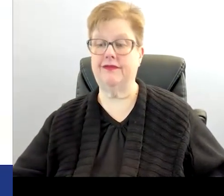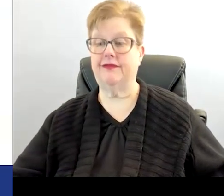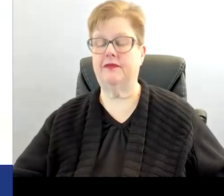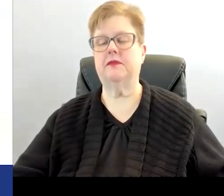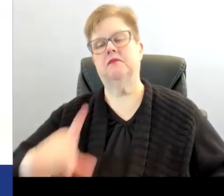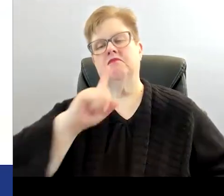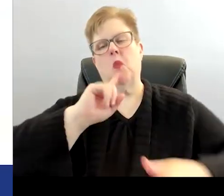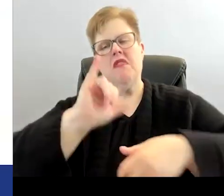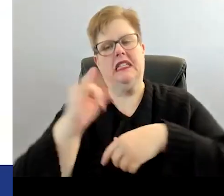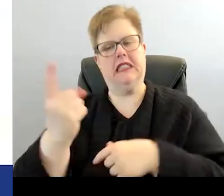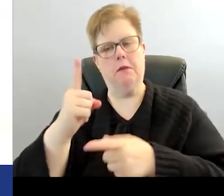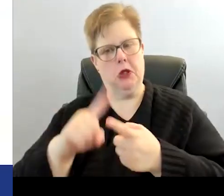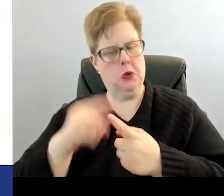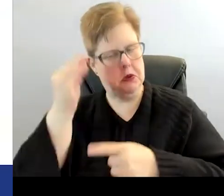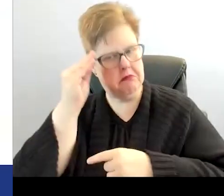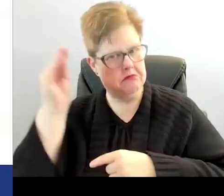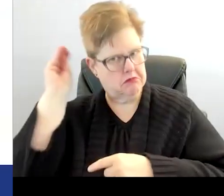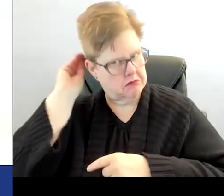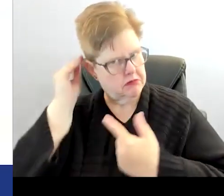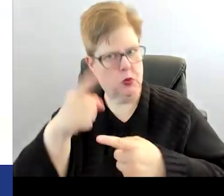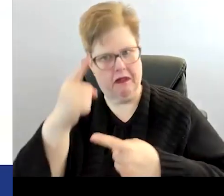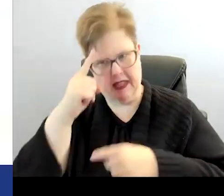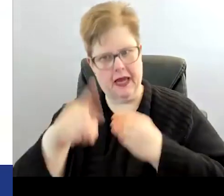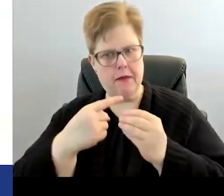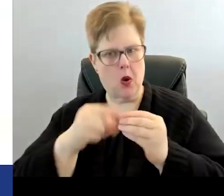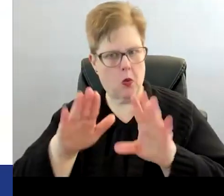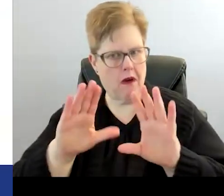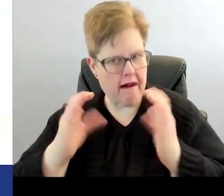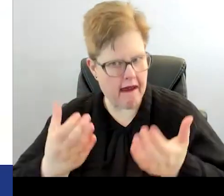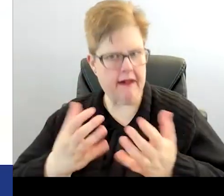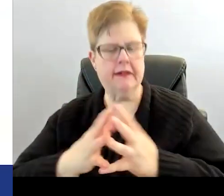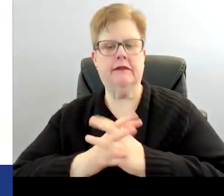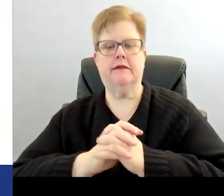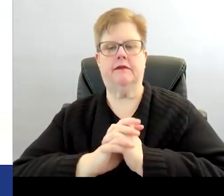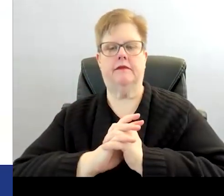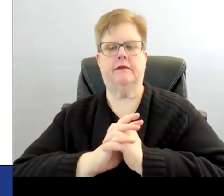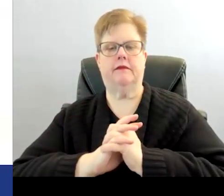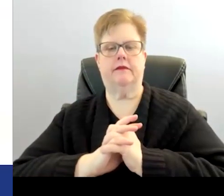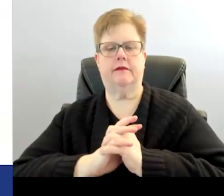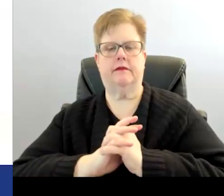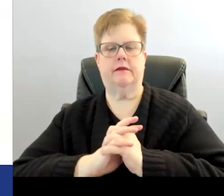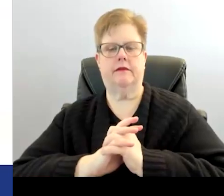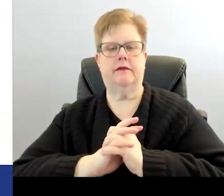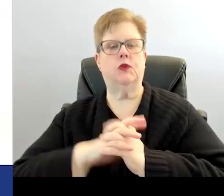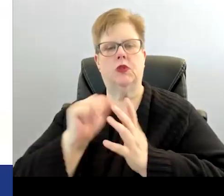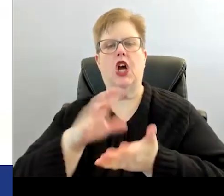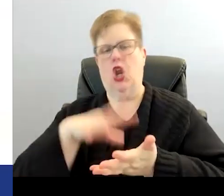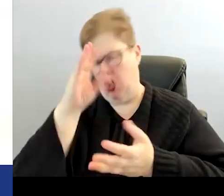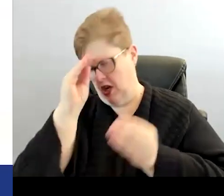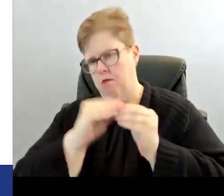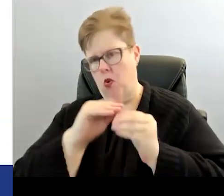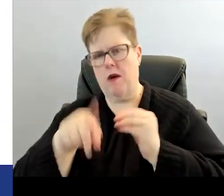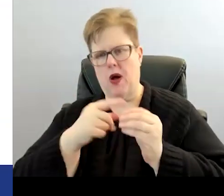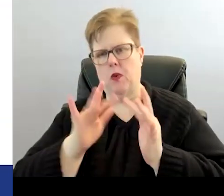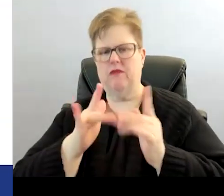So this is something to think about as you're thinking about your courses. And you can learn more on our website. We've got links